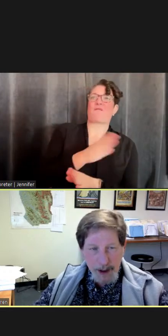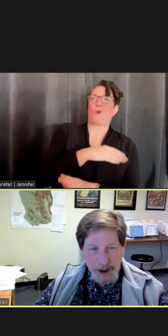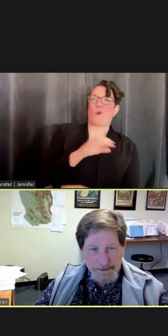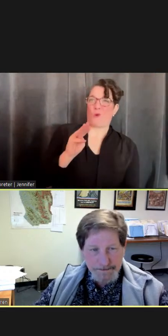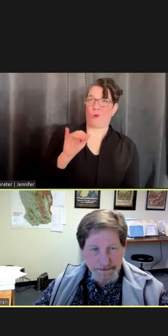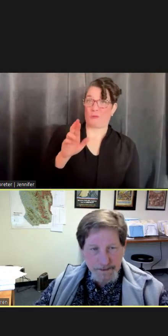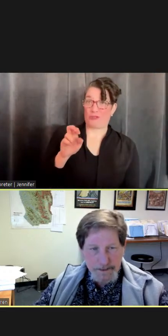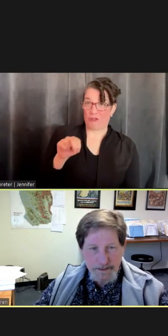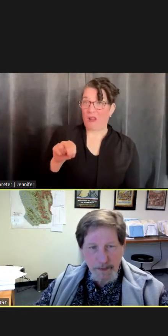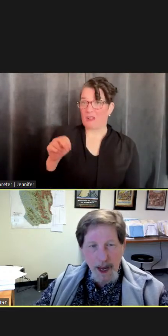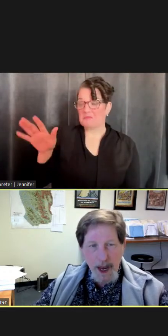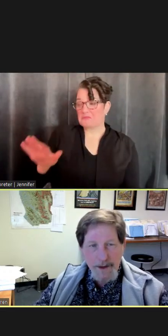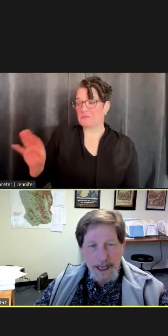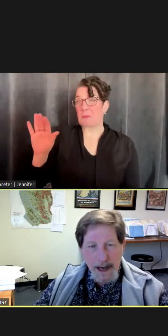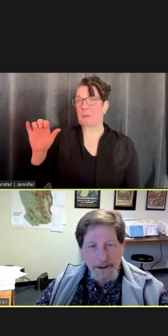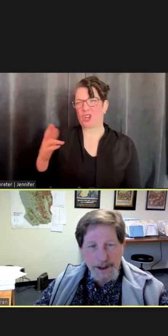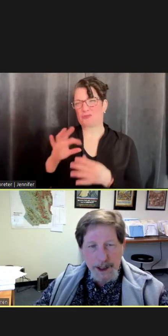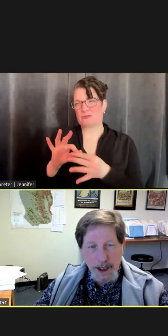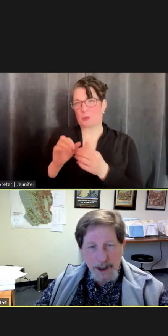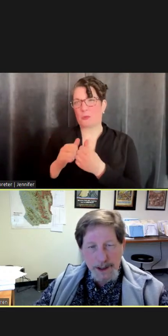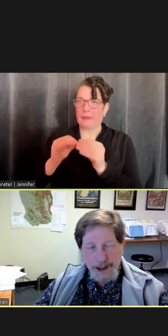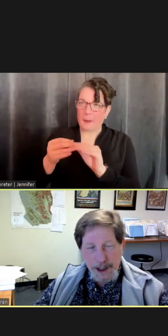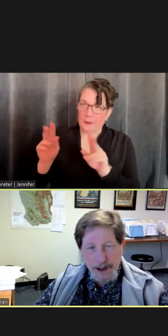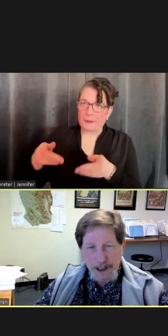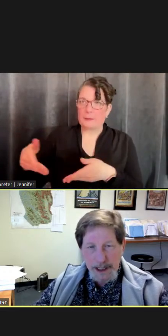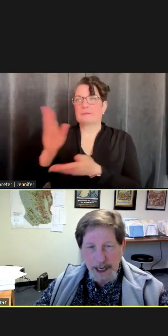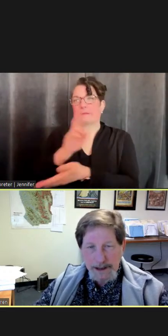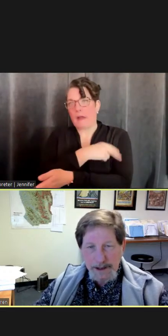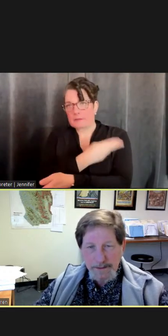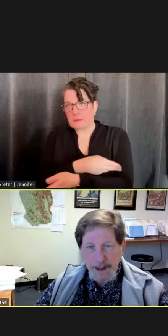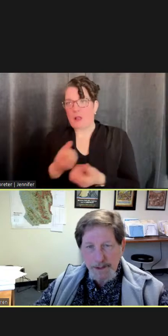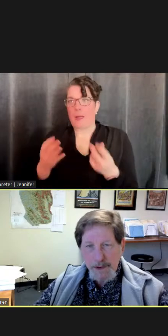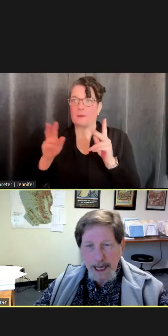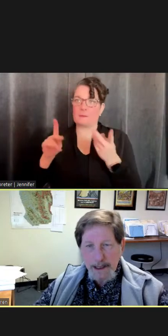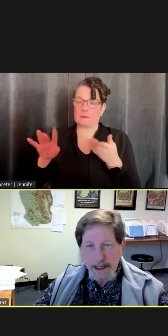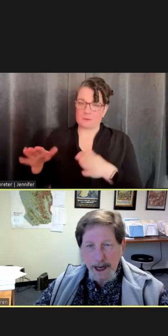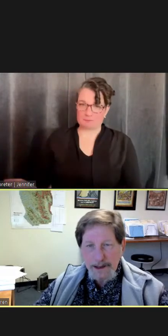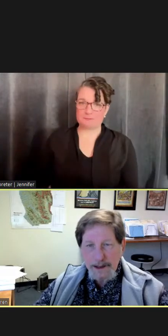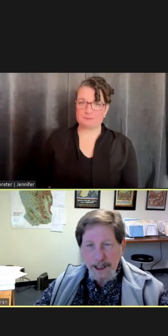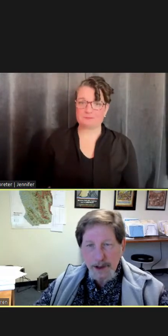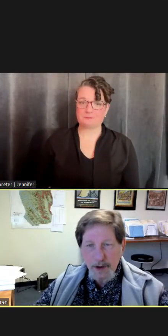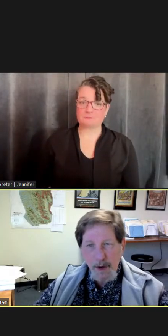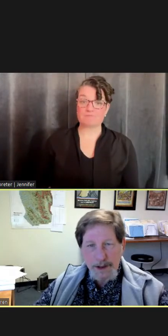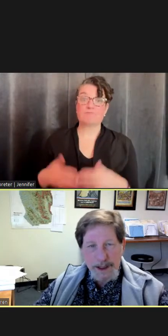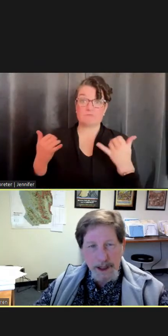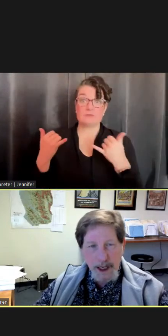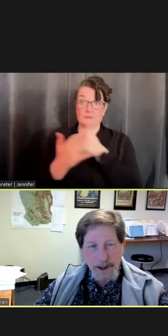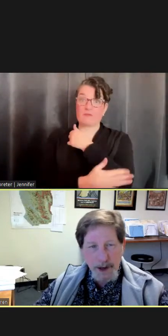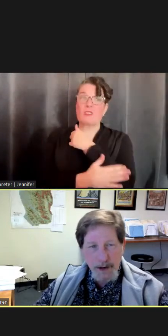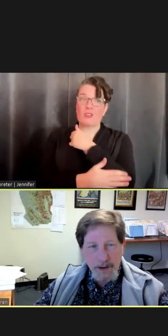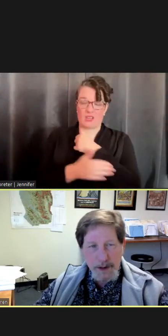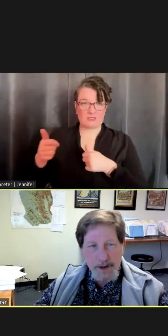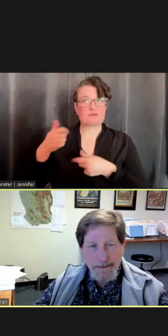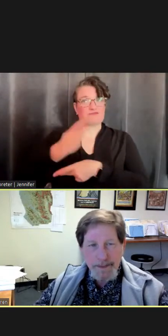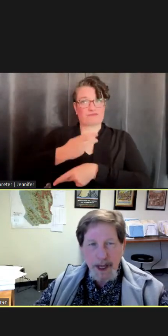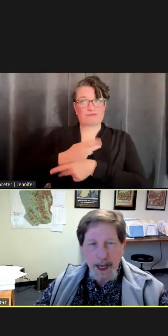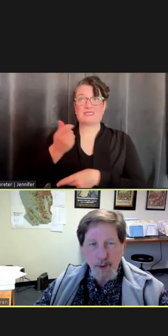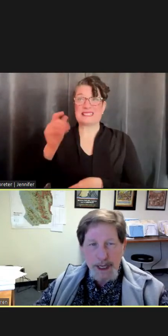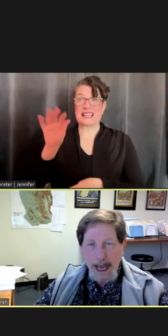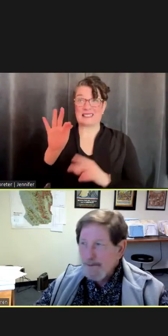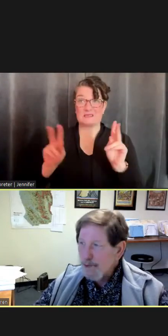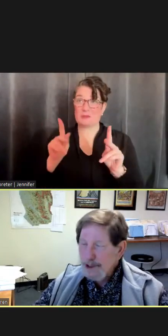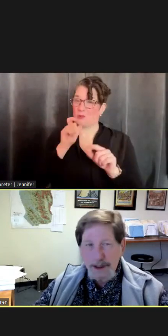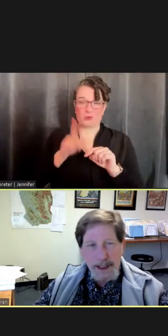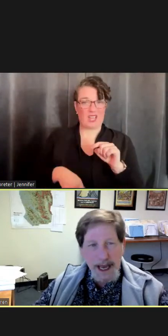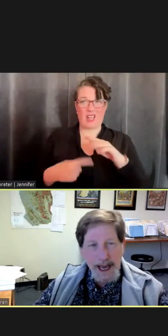in March. The county is currently sheltering 19 people who cannot isolate or quarantine on their own. And